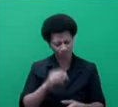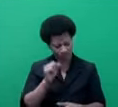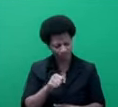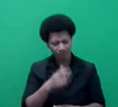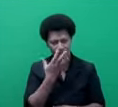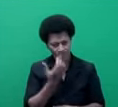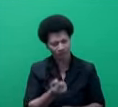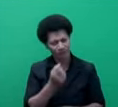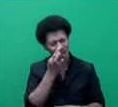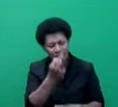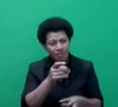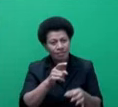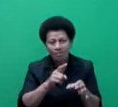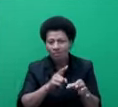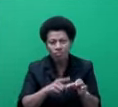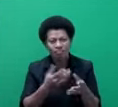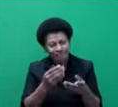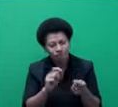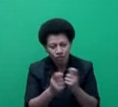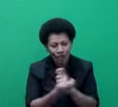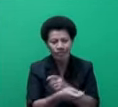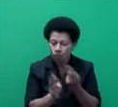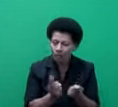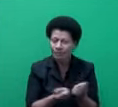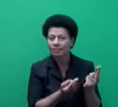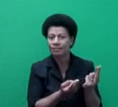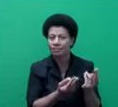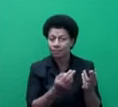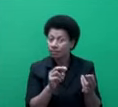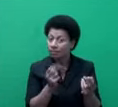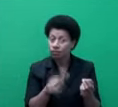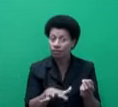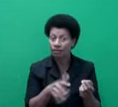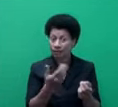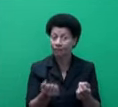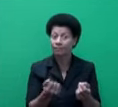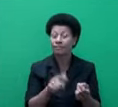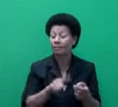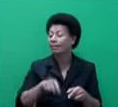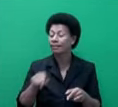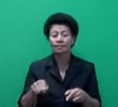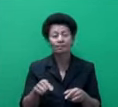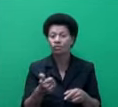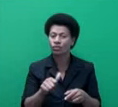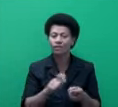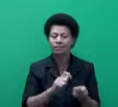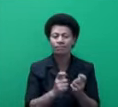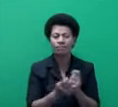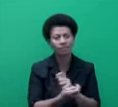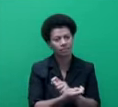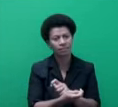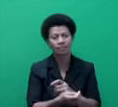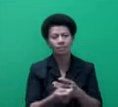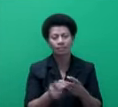ask us to change. We will do. There are recommendations that have already been attended to. And I'll address those, sir.